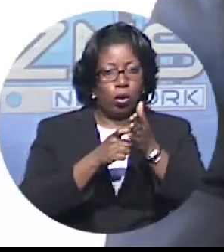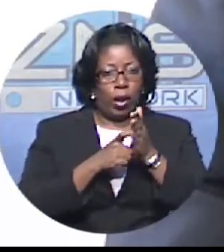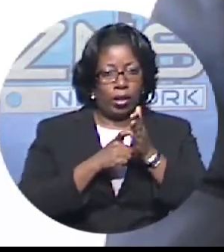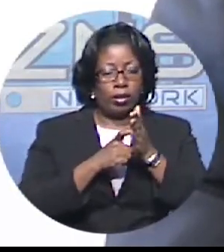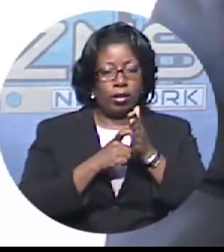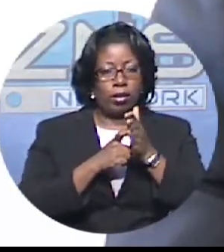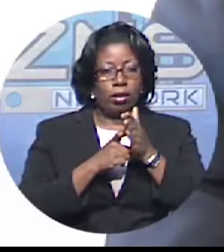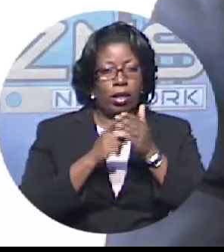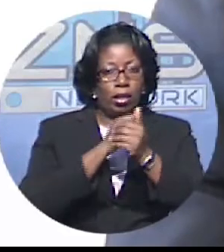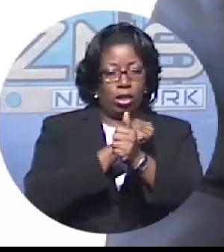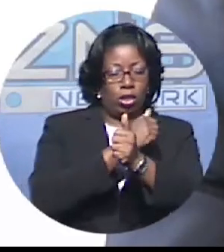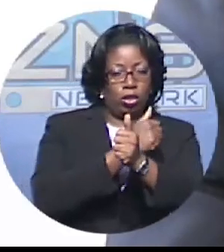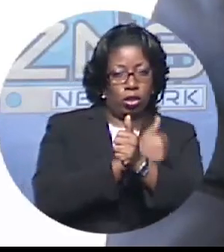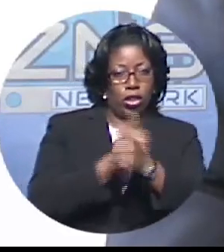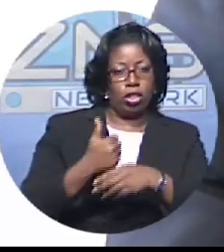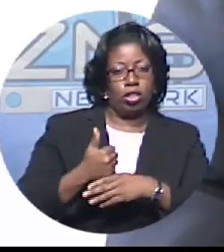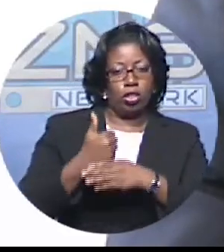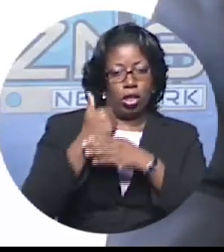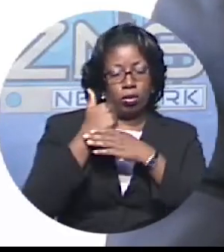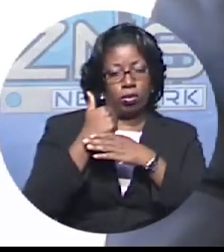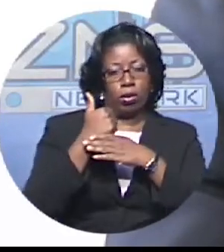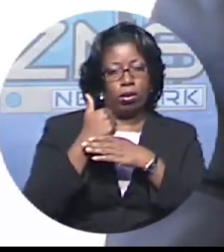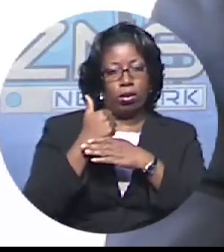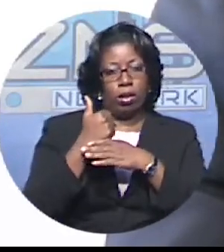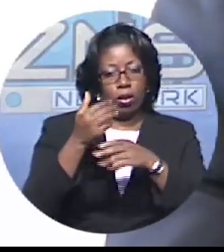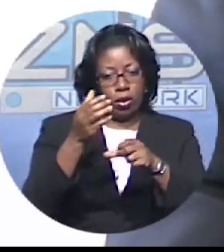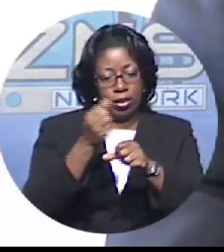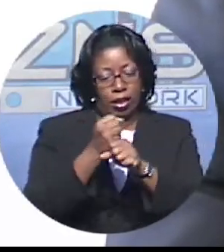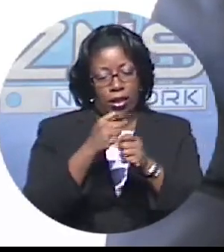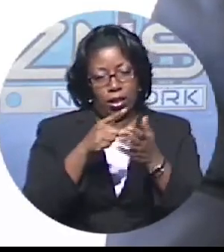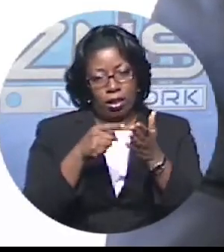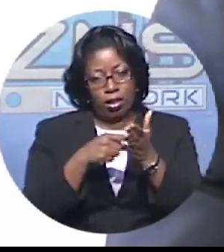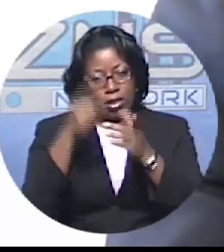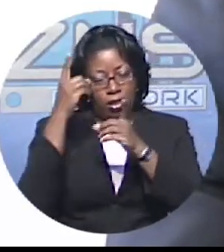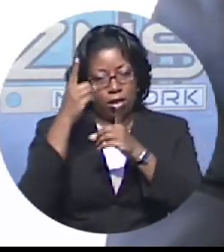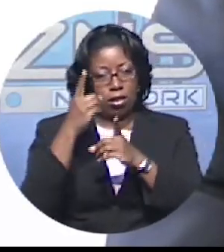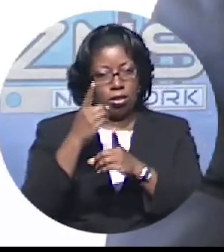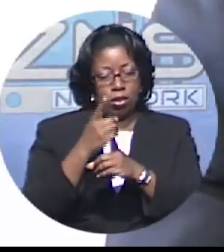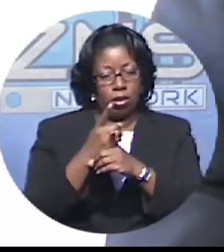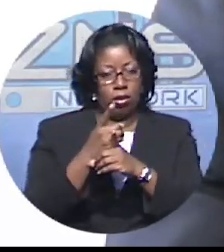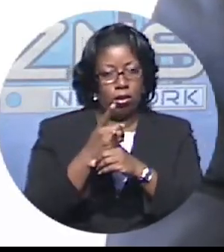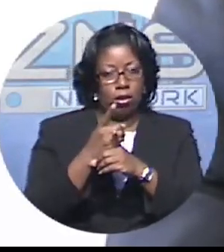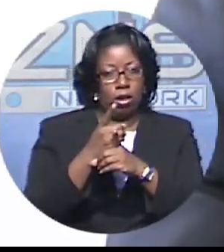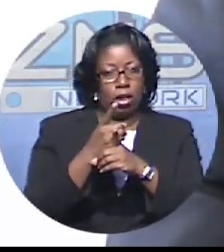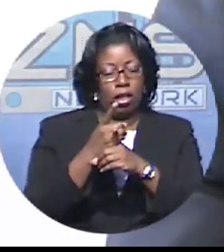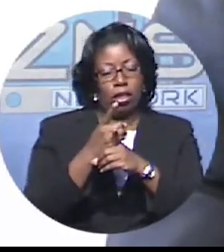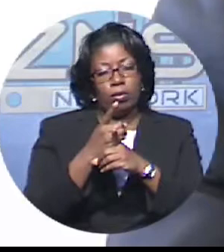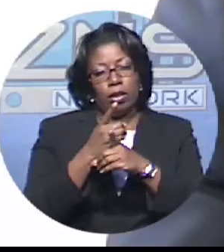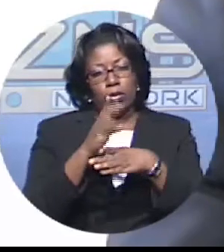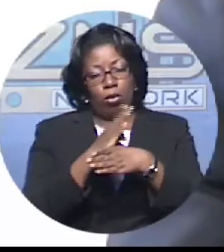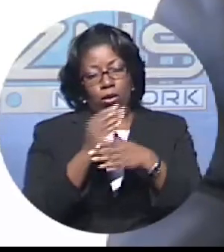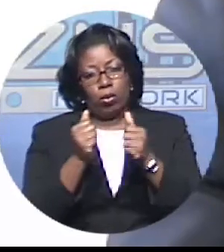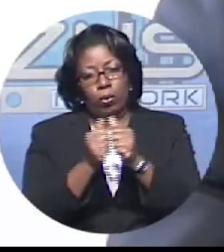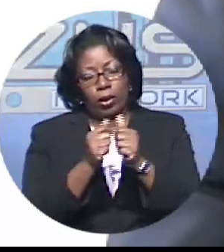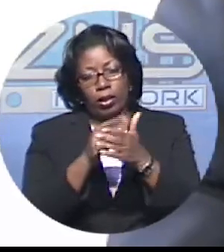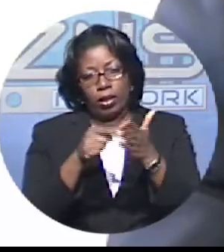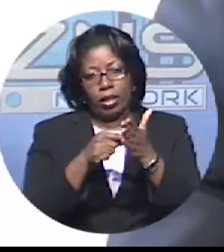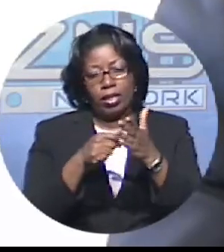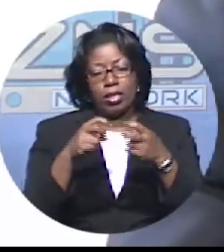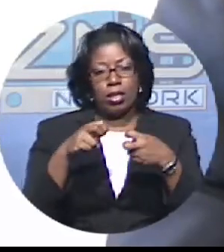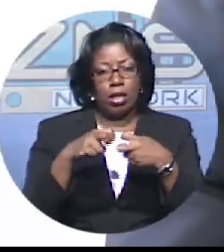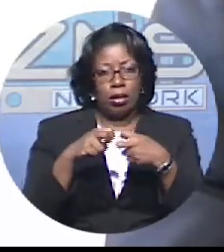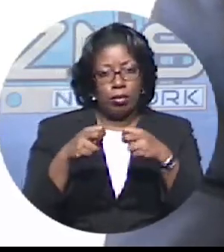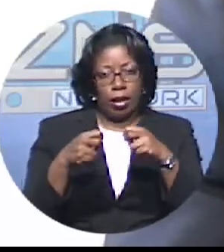Attorney General give an undertaking that my client would not be interfered with pending the litigation of his